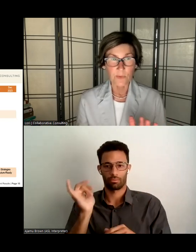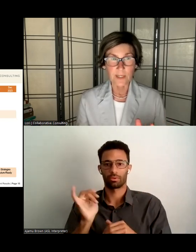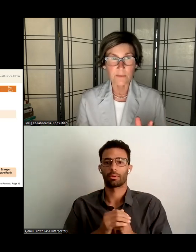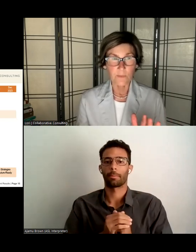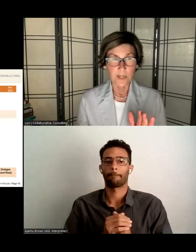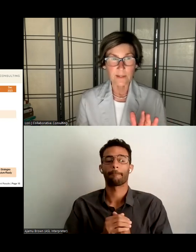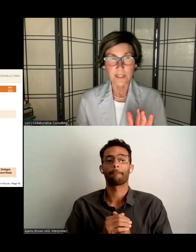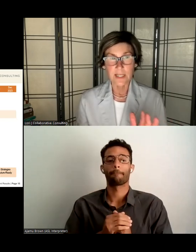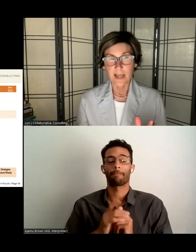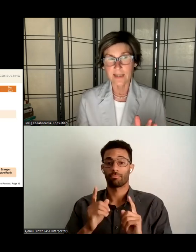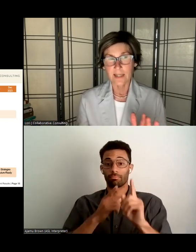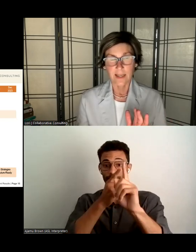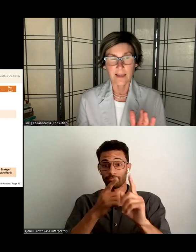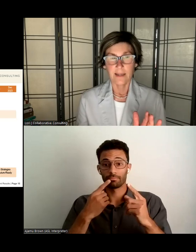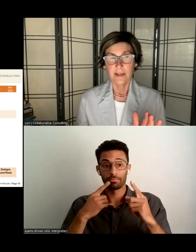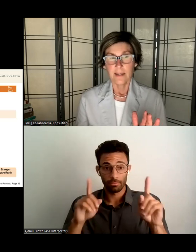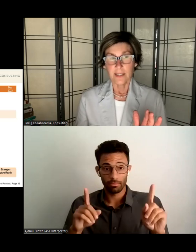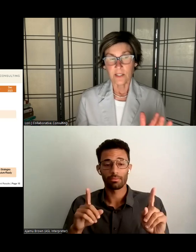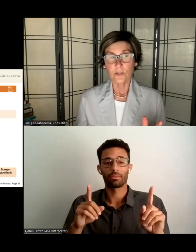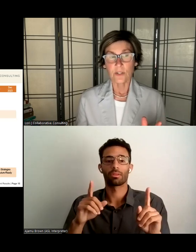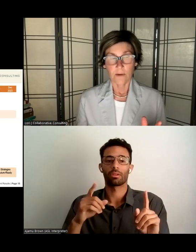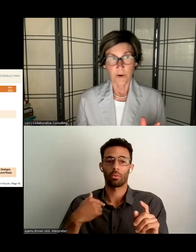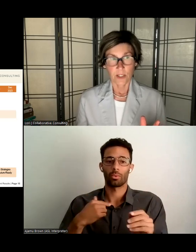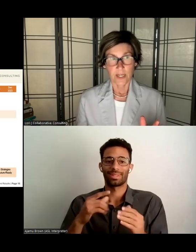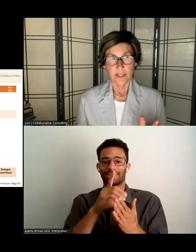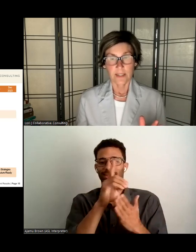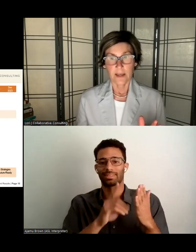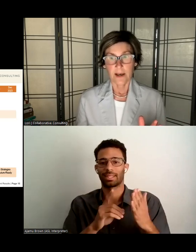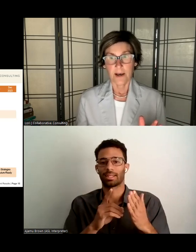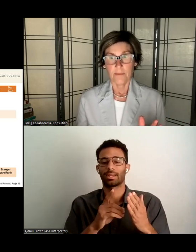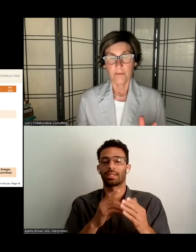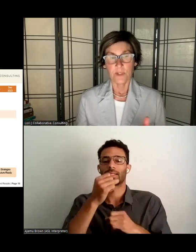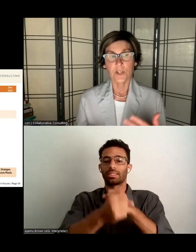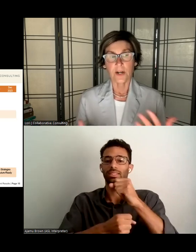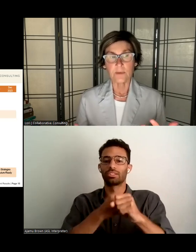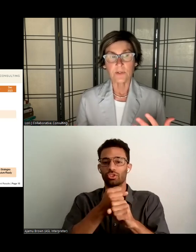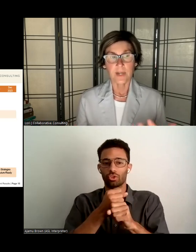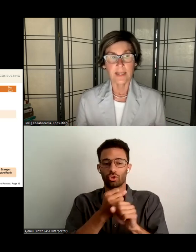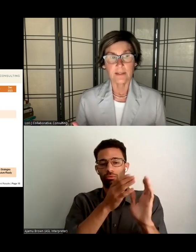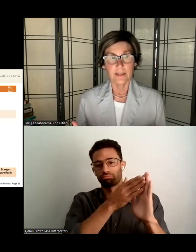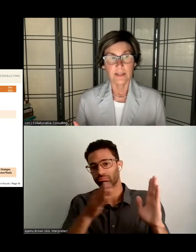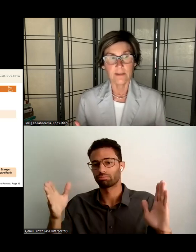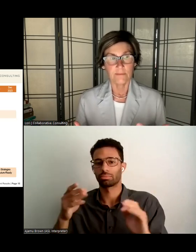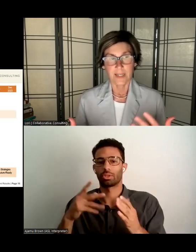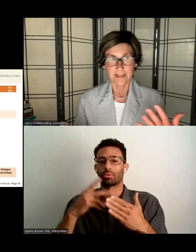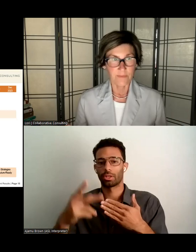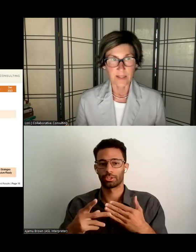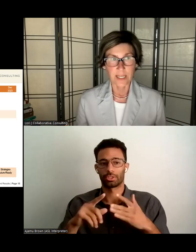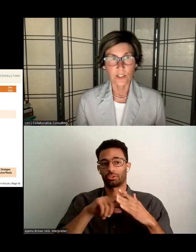purpose, we designed a year-long project, starting with creating